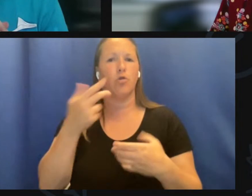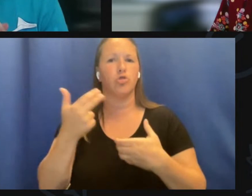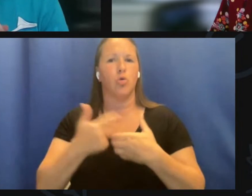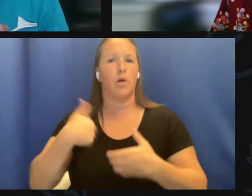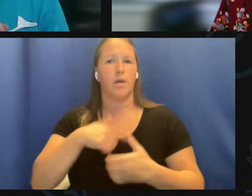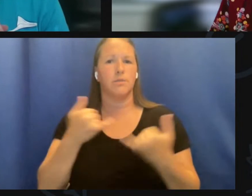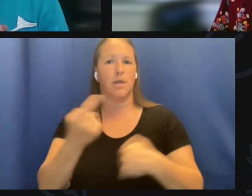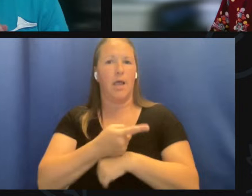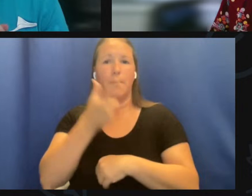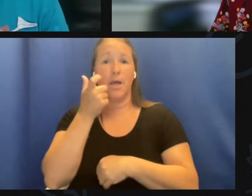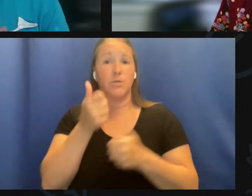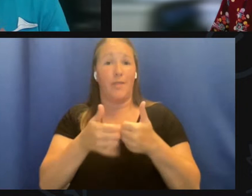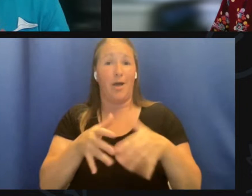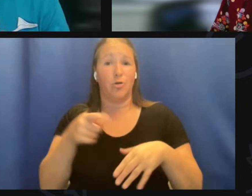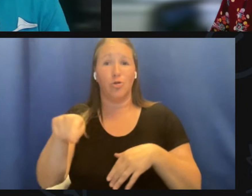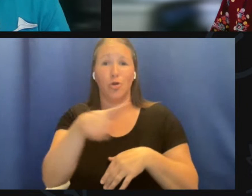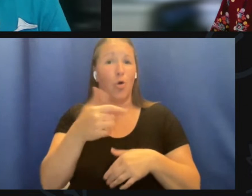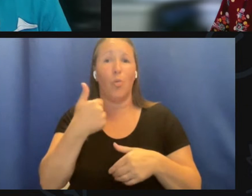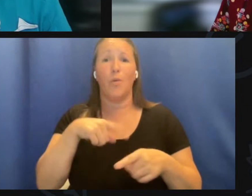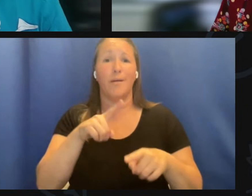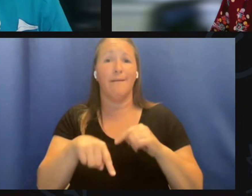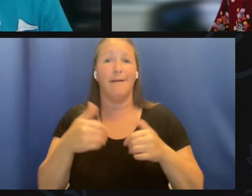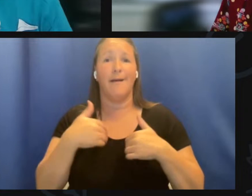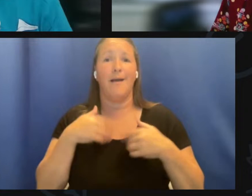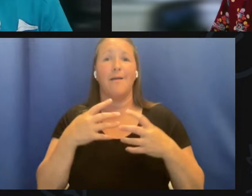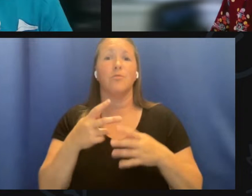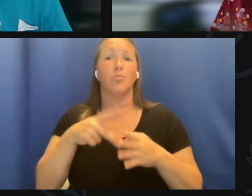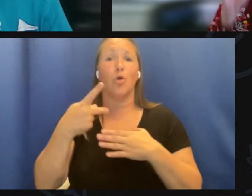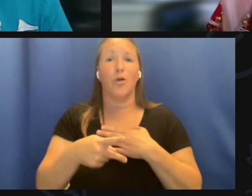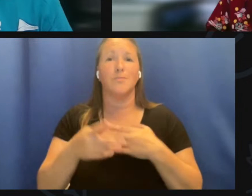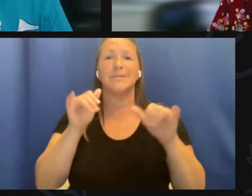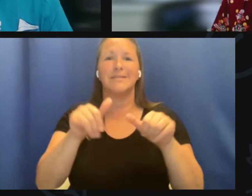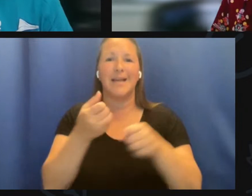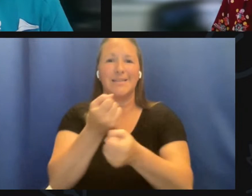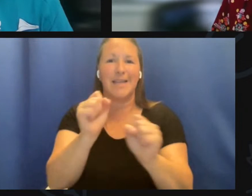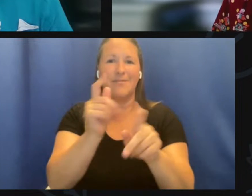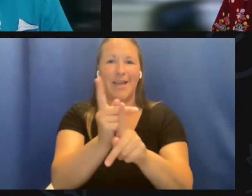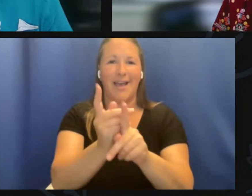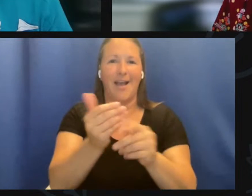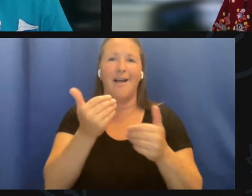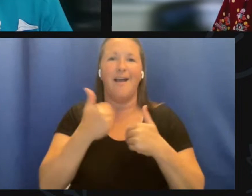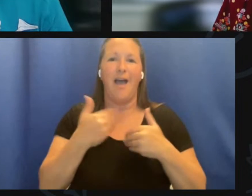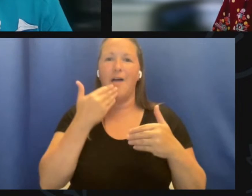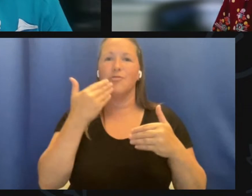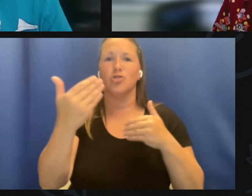without you. So everybody stay safe, take care, and have a good rest of your day. Thank you so much.